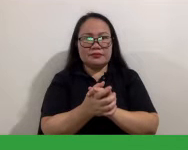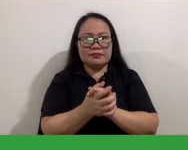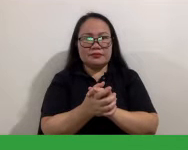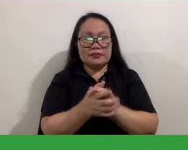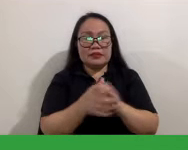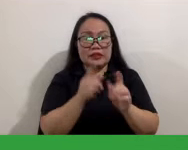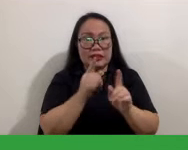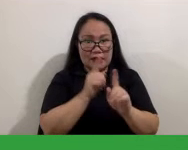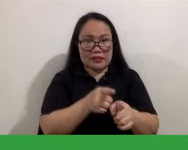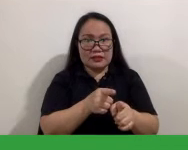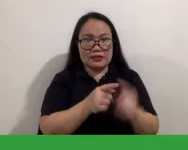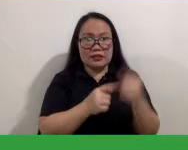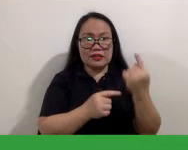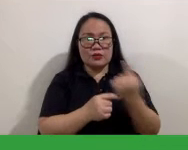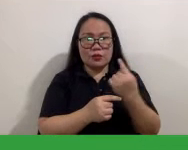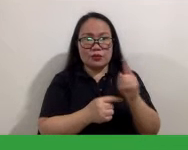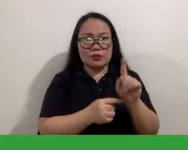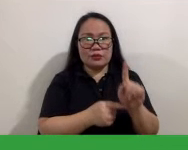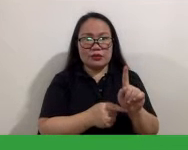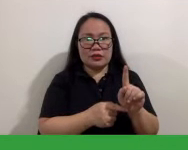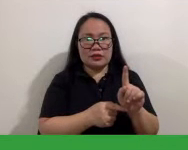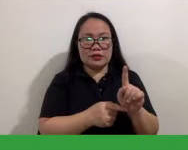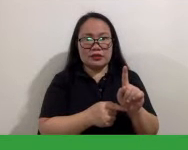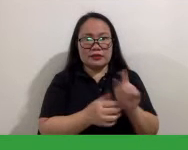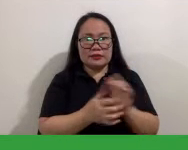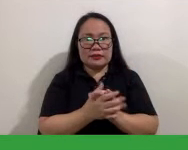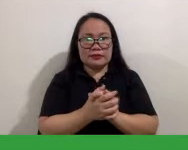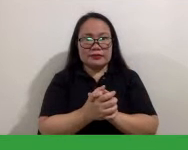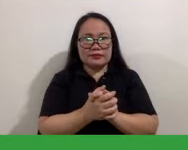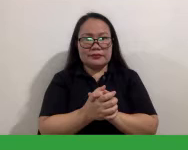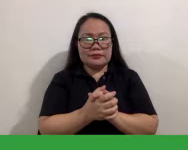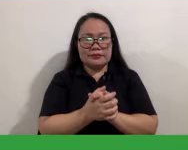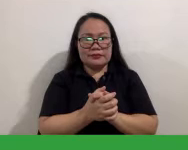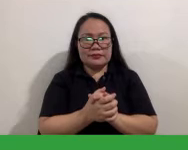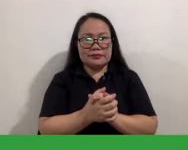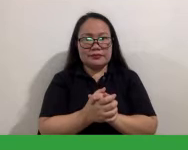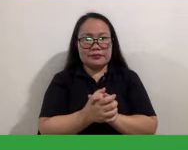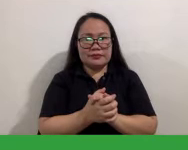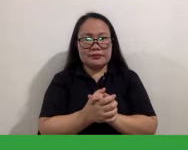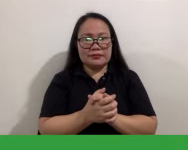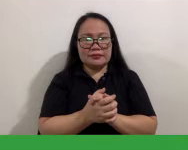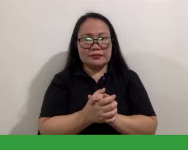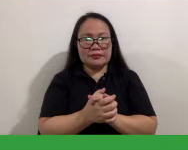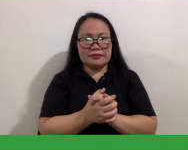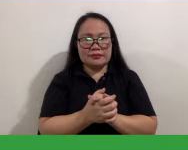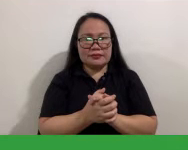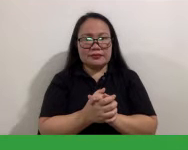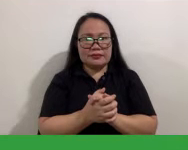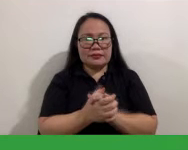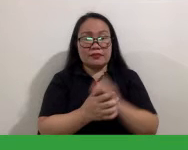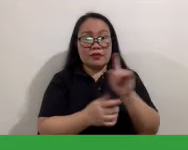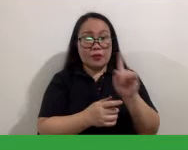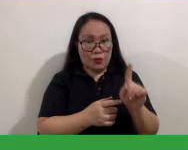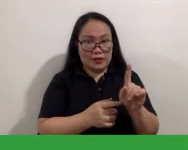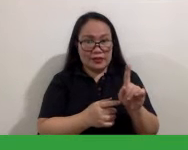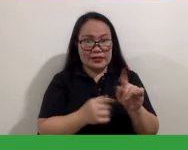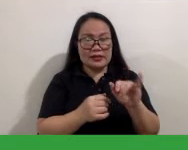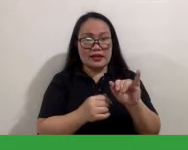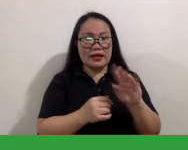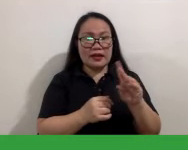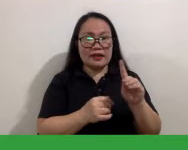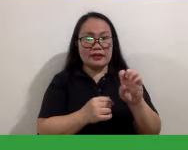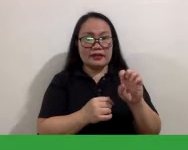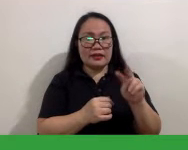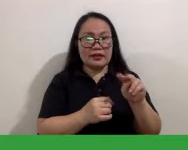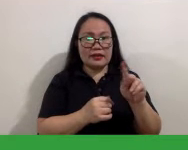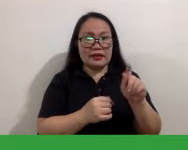the product is always 1. So, kung mapapansin nyo, kung babalikan natin yung previous slide, 1 is the identity